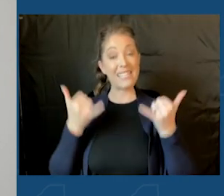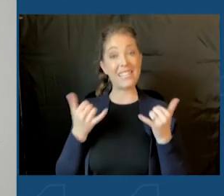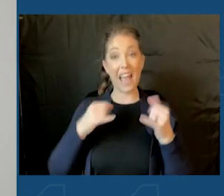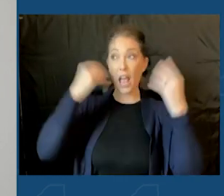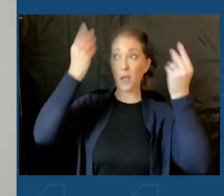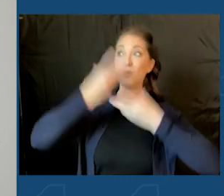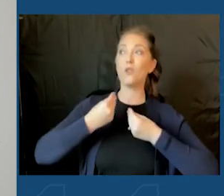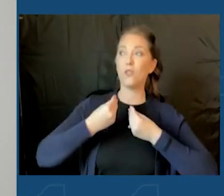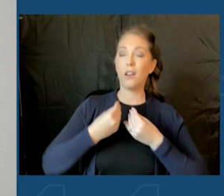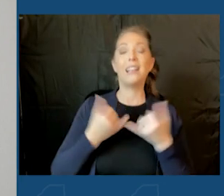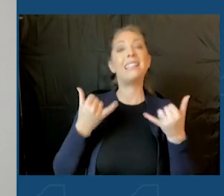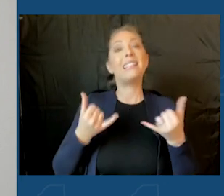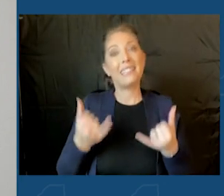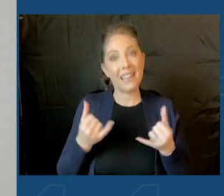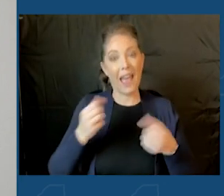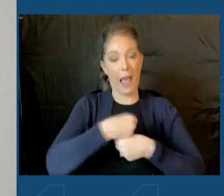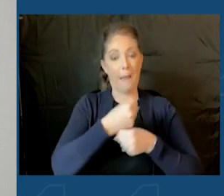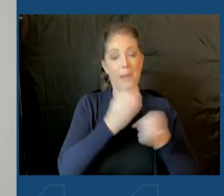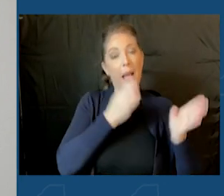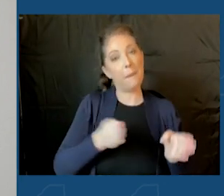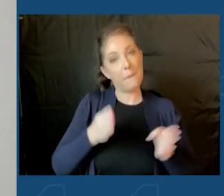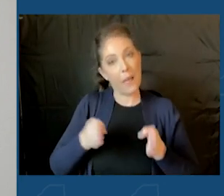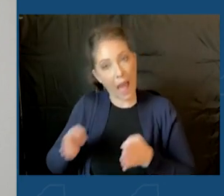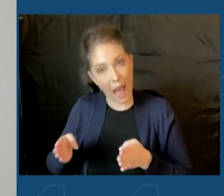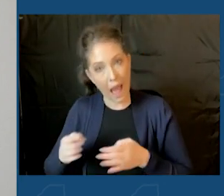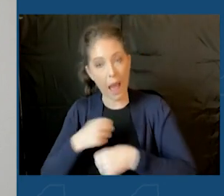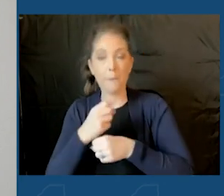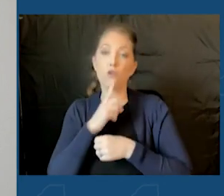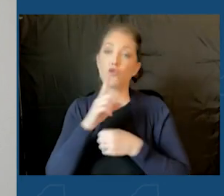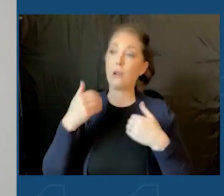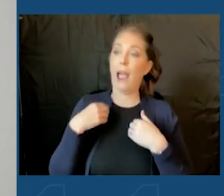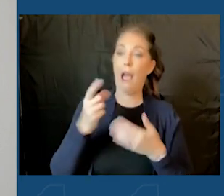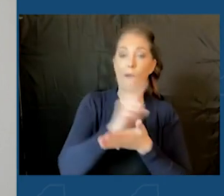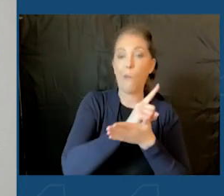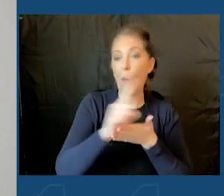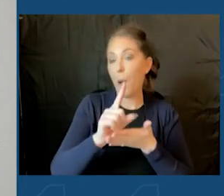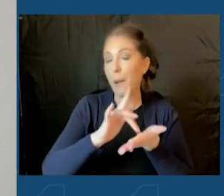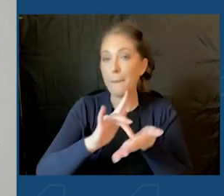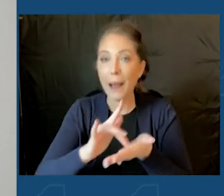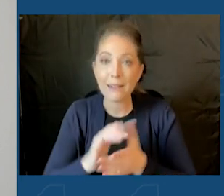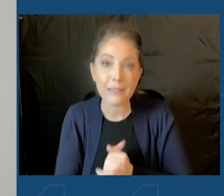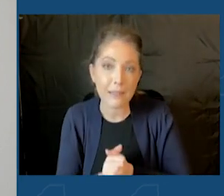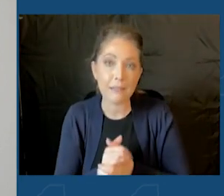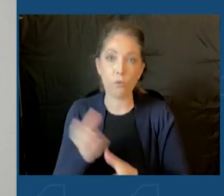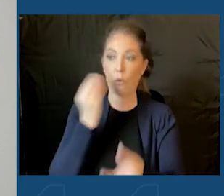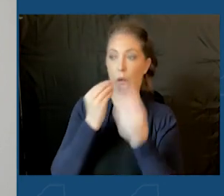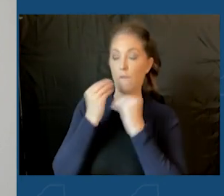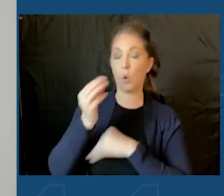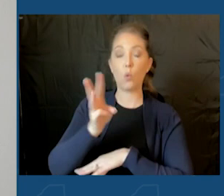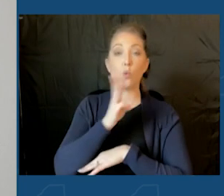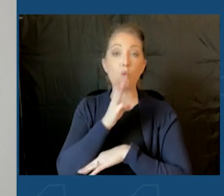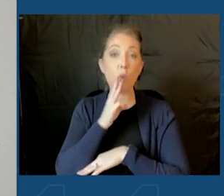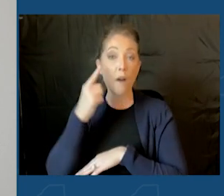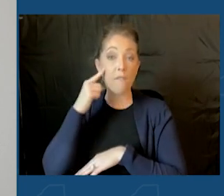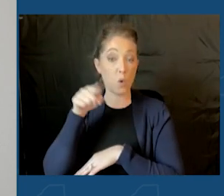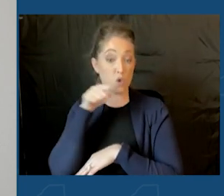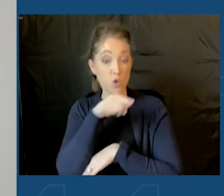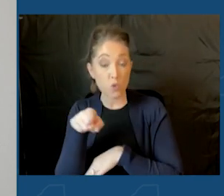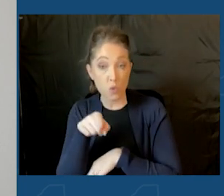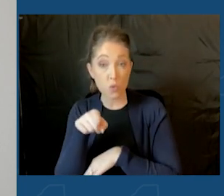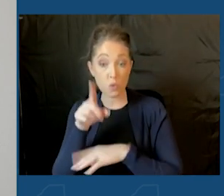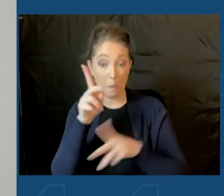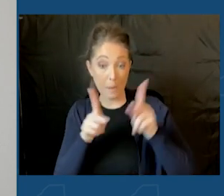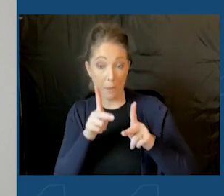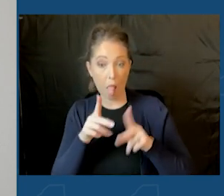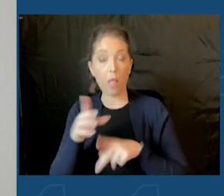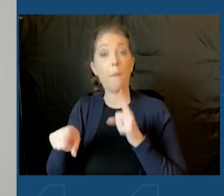Make sure you've got at least a week worth of medication set aside, enough food and water, not only for you, but also your pets. Make sure that you know